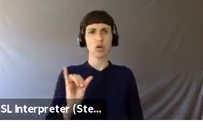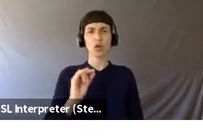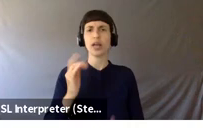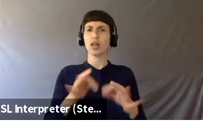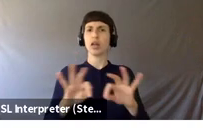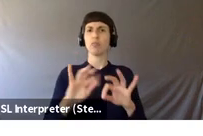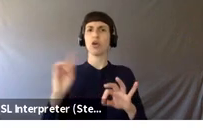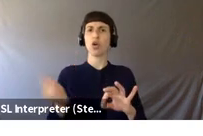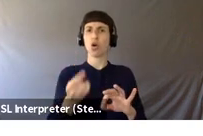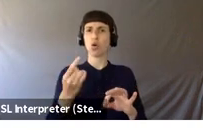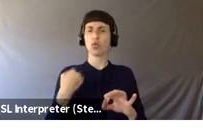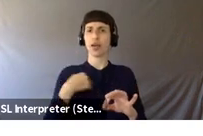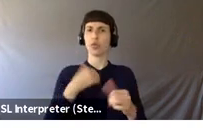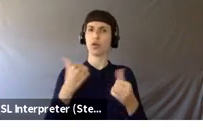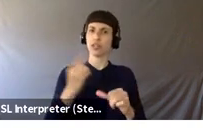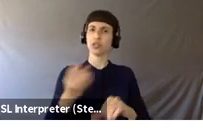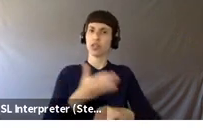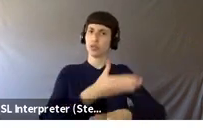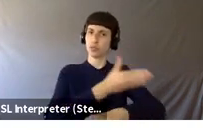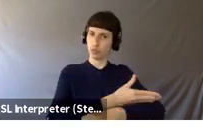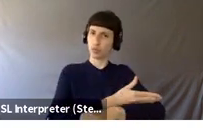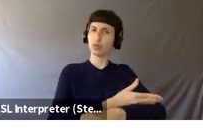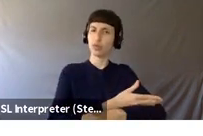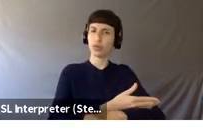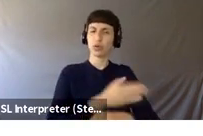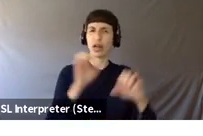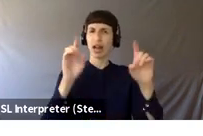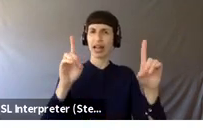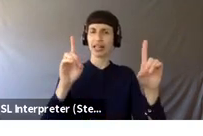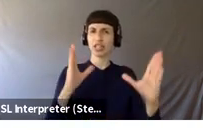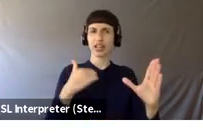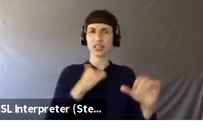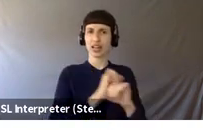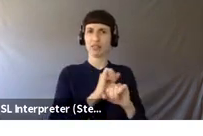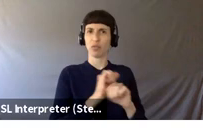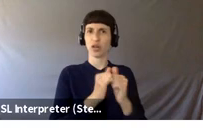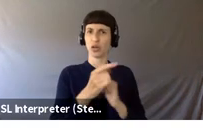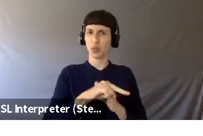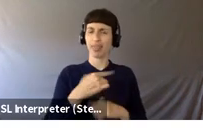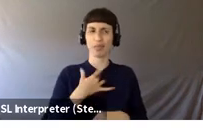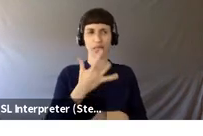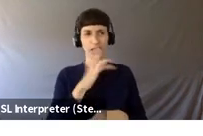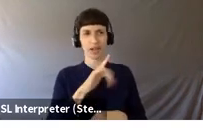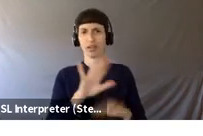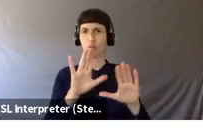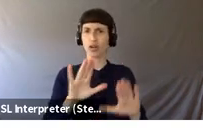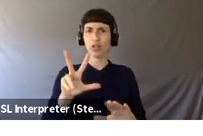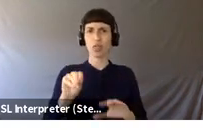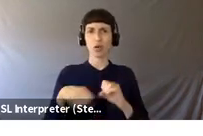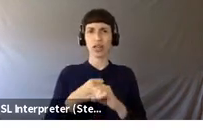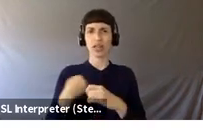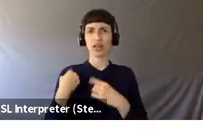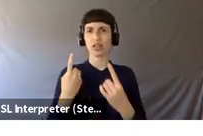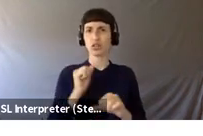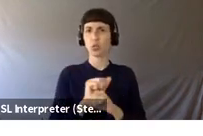the educators that I've had the privilege of working with over the last 30 years have always been wonderful about pushing me to be better.